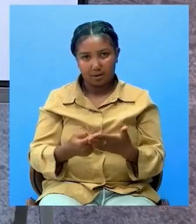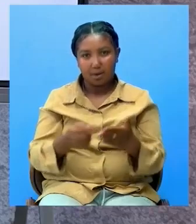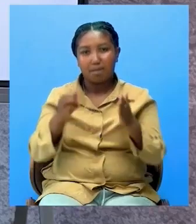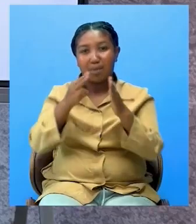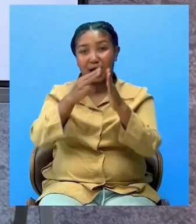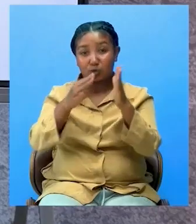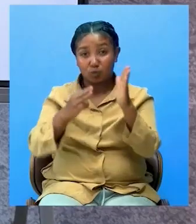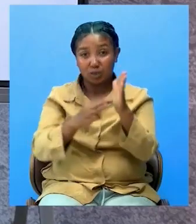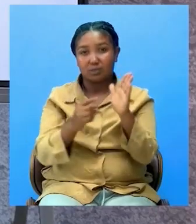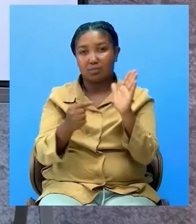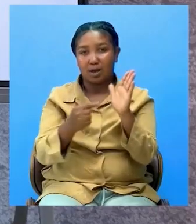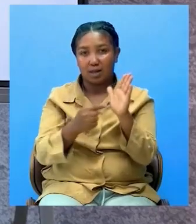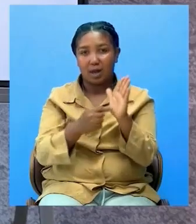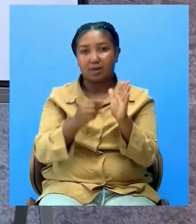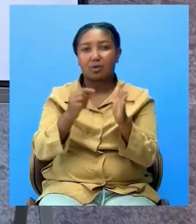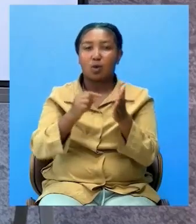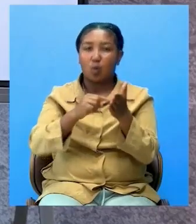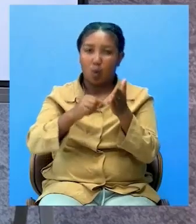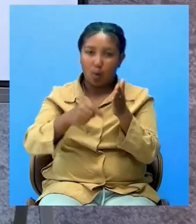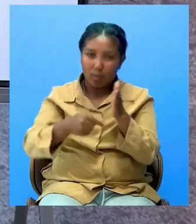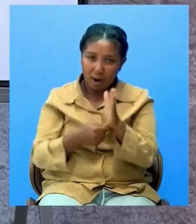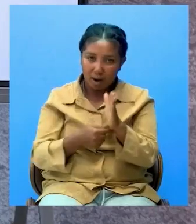punctuation markers, like comma,